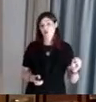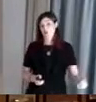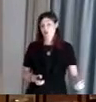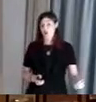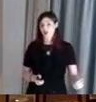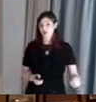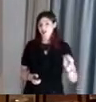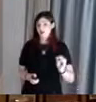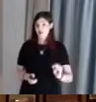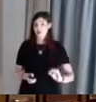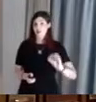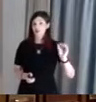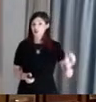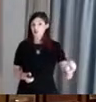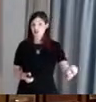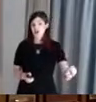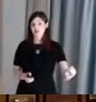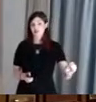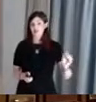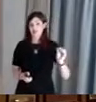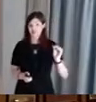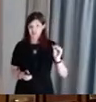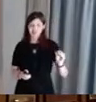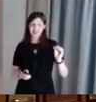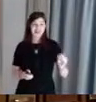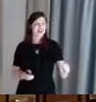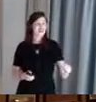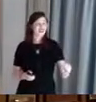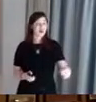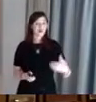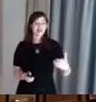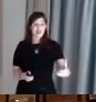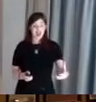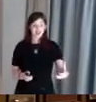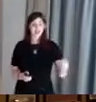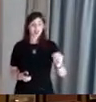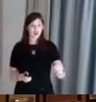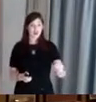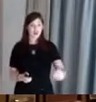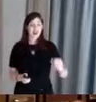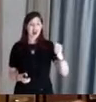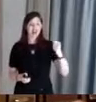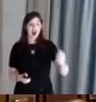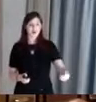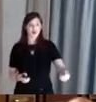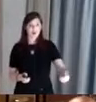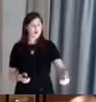January 2020. So that means even those devices are going to start getting hit with attacks that are